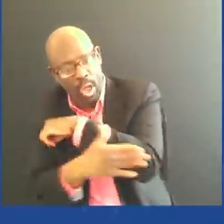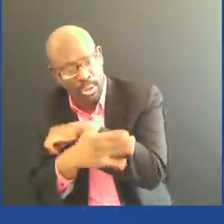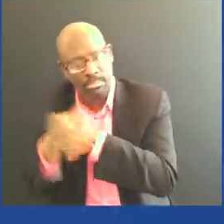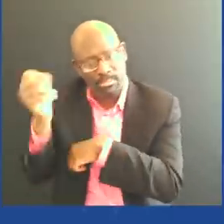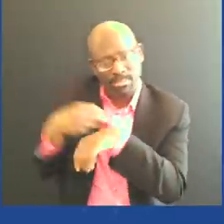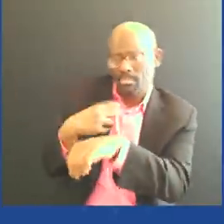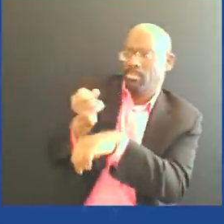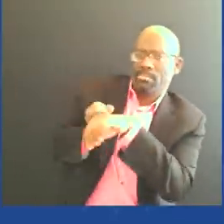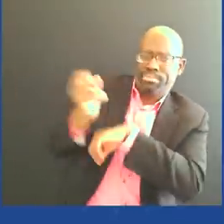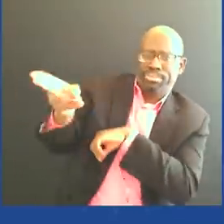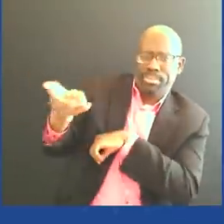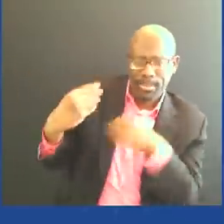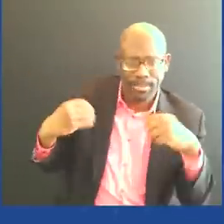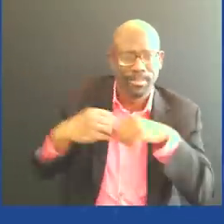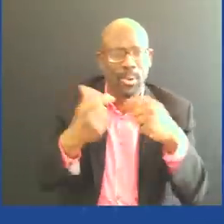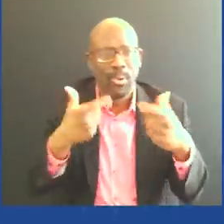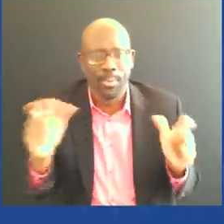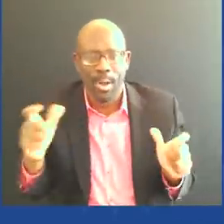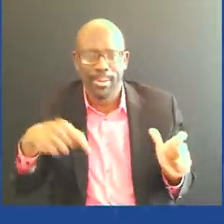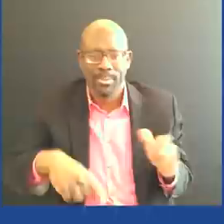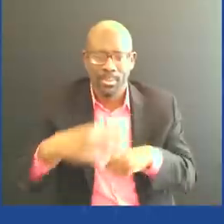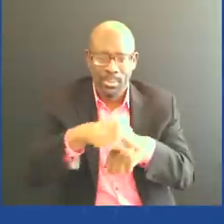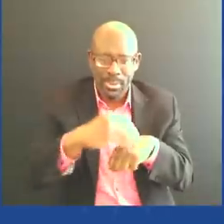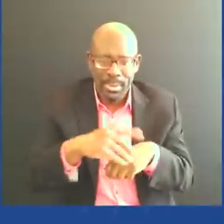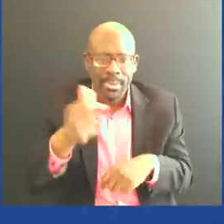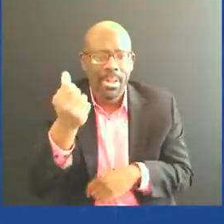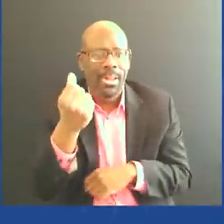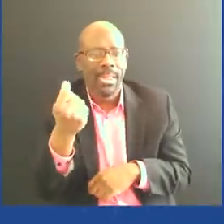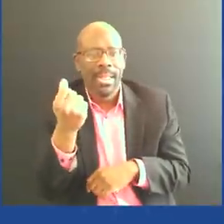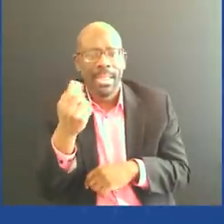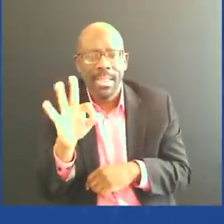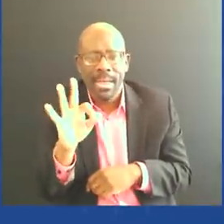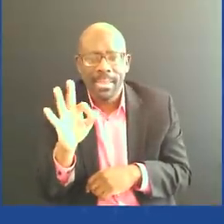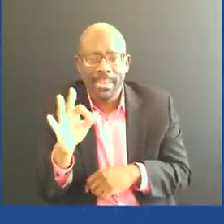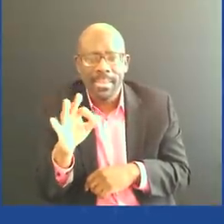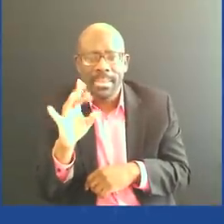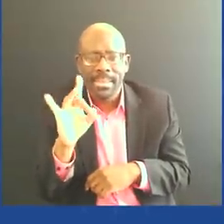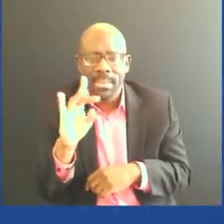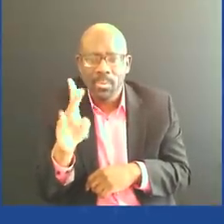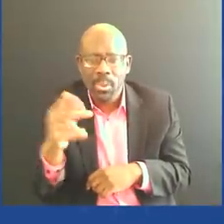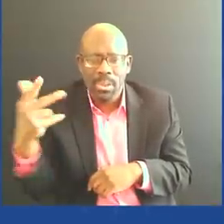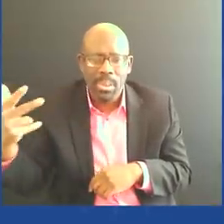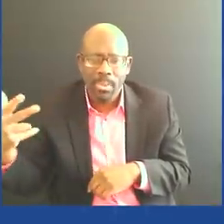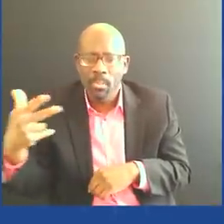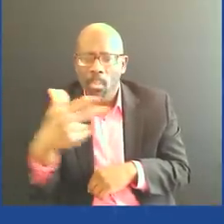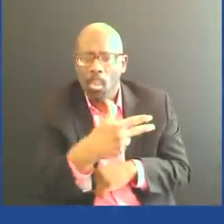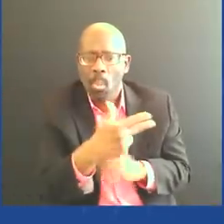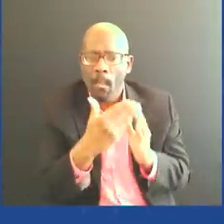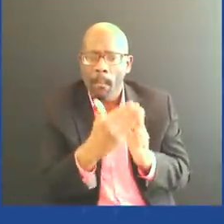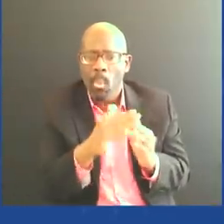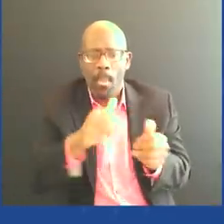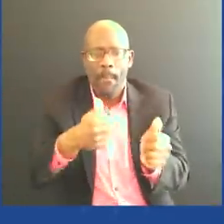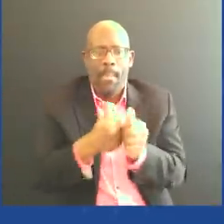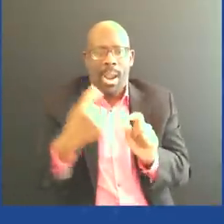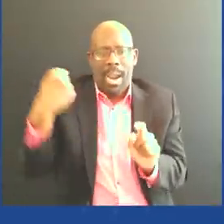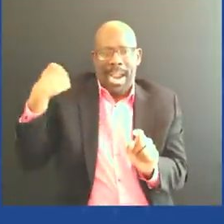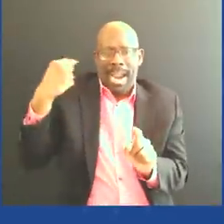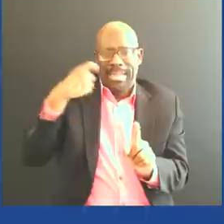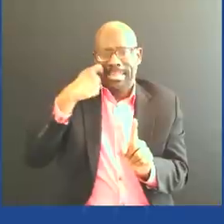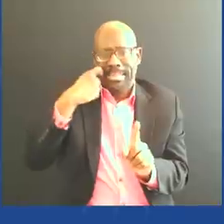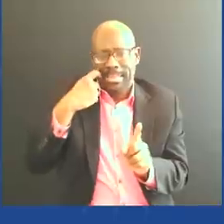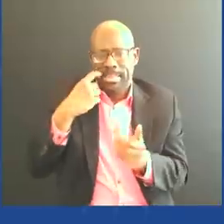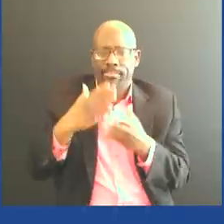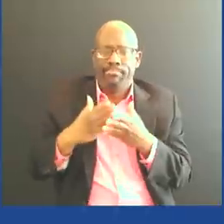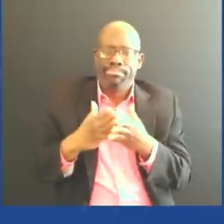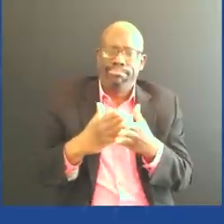up the Delaware, just behind us again, up the Delaware, under the bridge. No, the bridge wasn't there then. On his way to Penn's